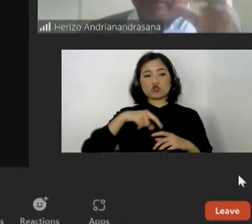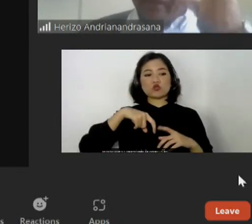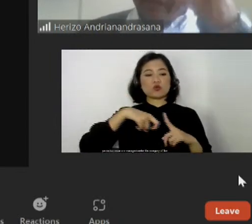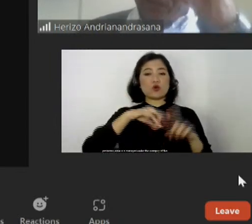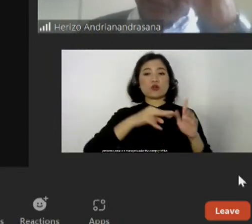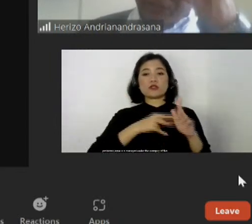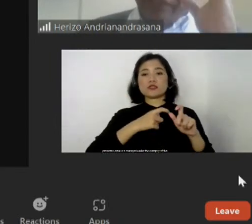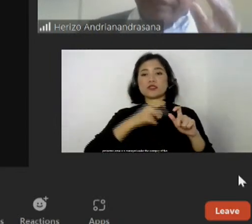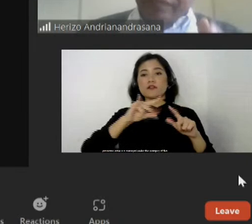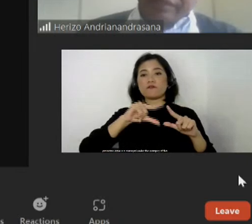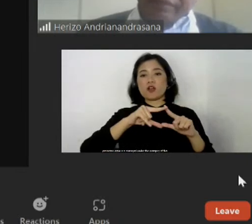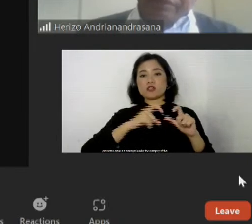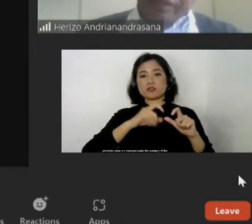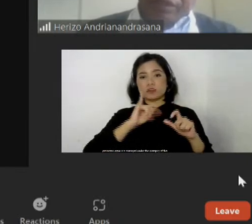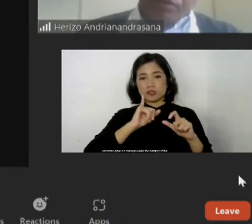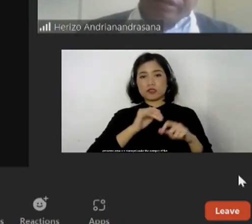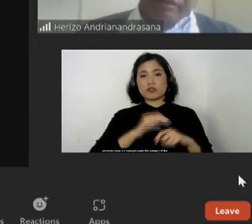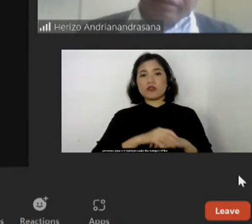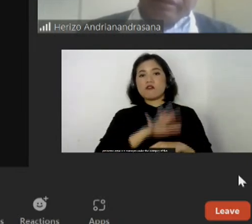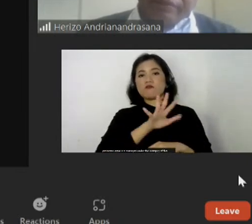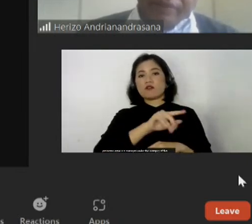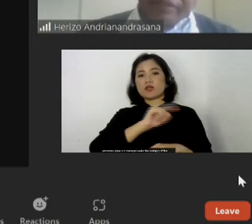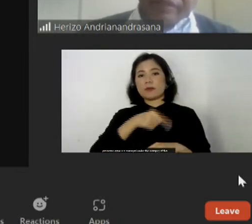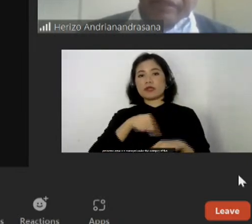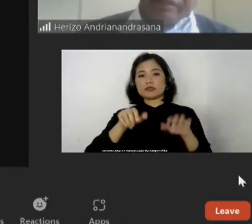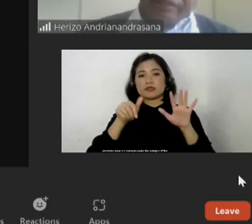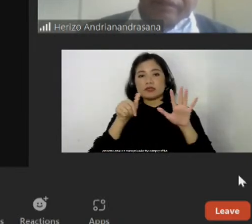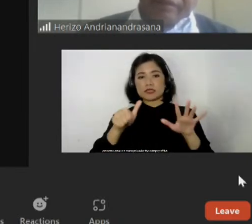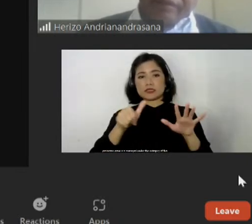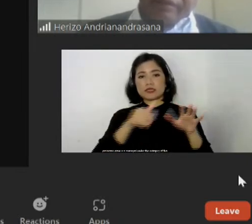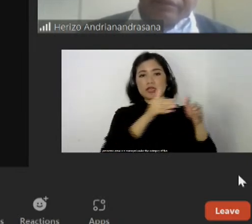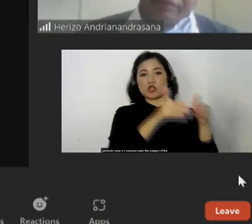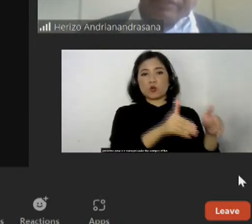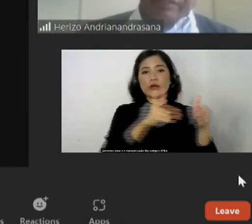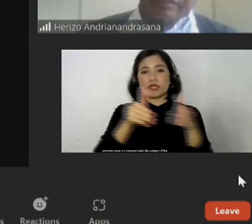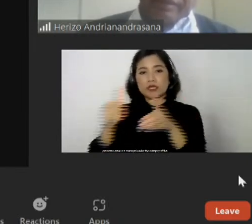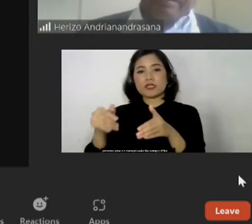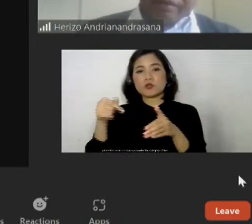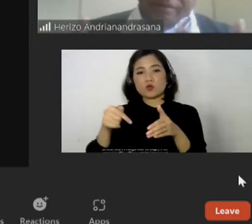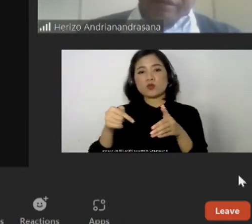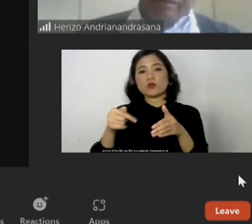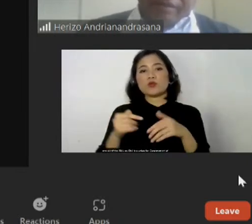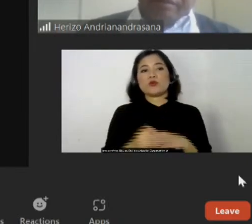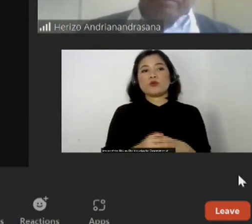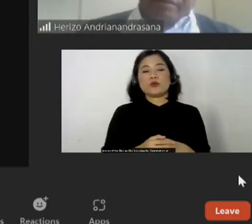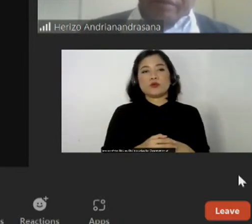Nature. So 5 and 6, the category 5 and 6